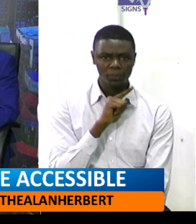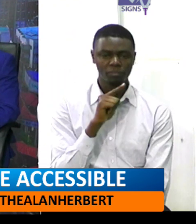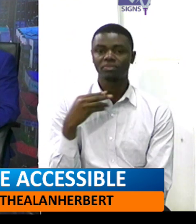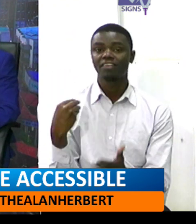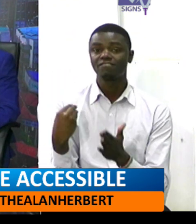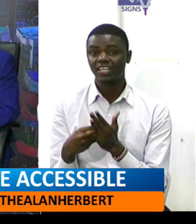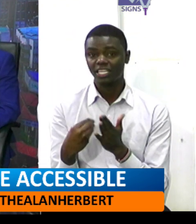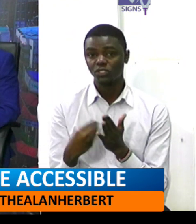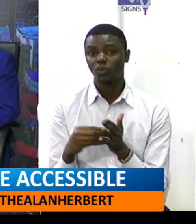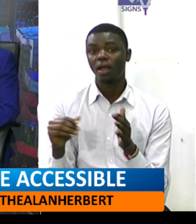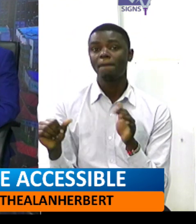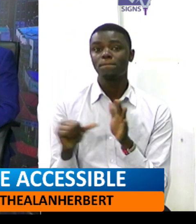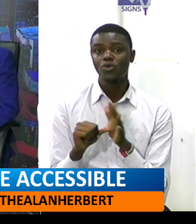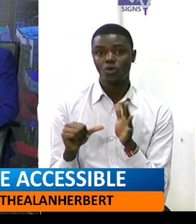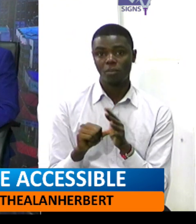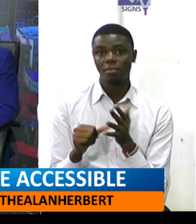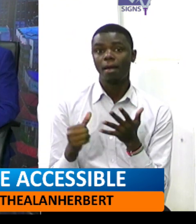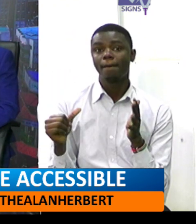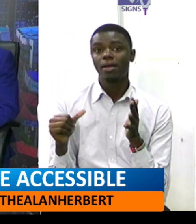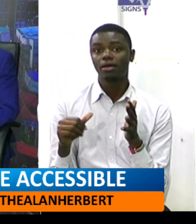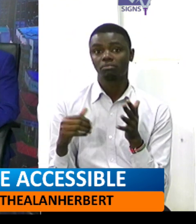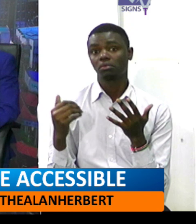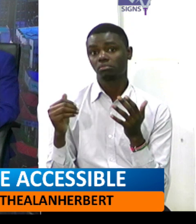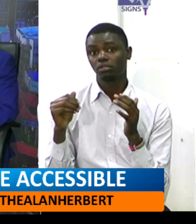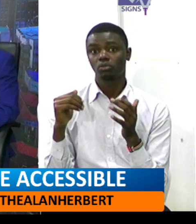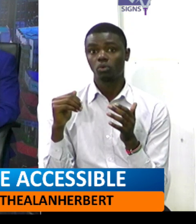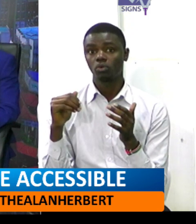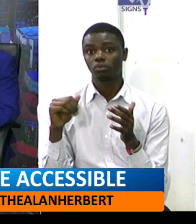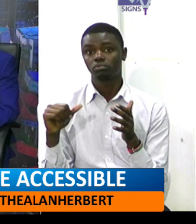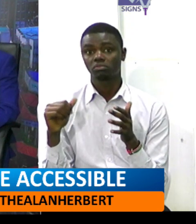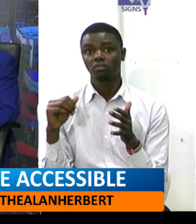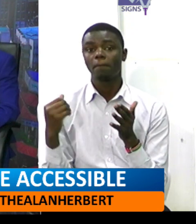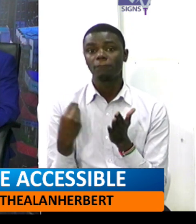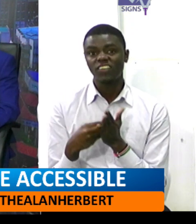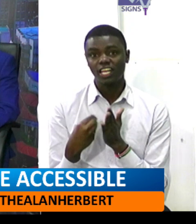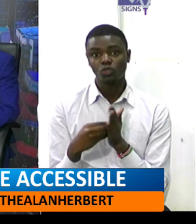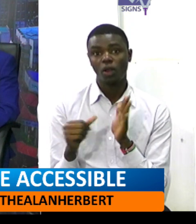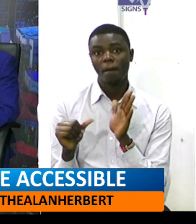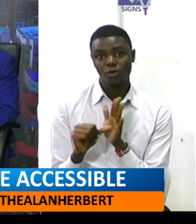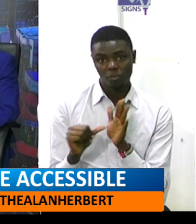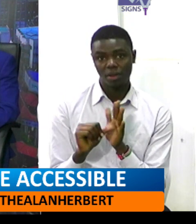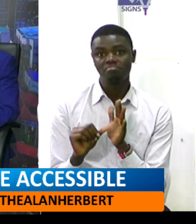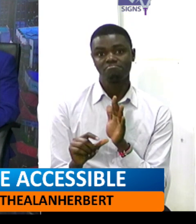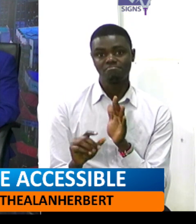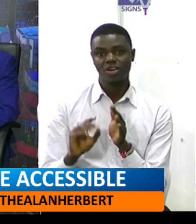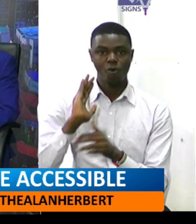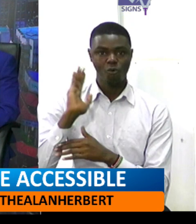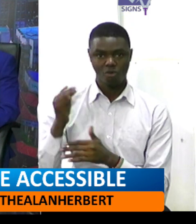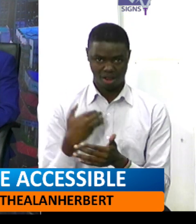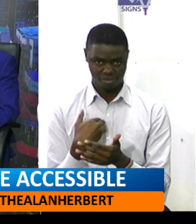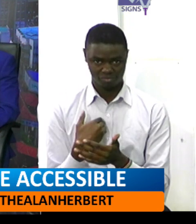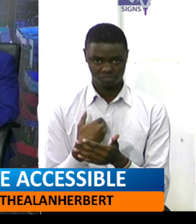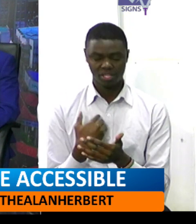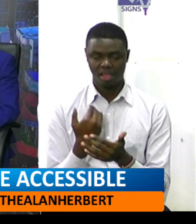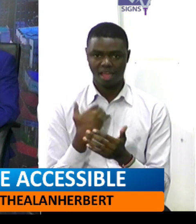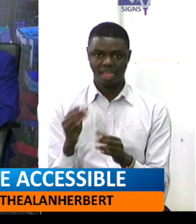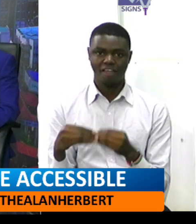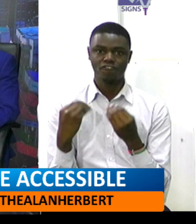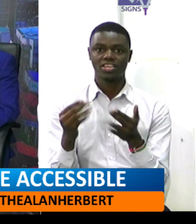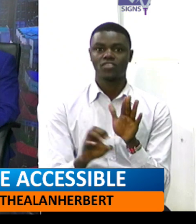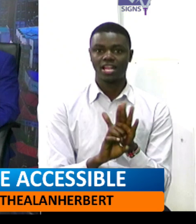financial catastrophe. Not necessarily catastrophic that you'll die. Yeah. But financial catastrophe. Yeah. I have given